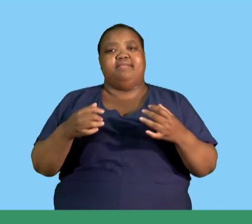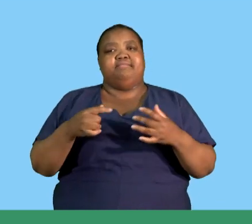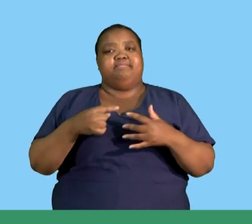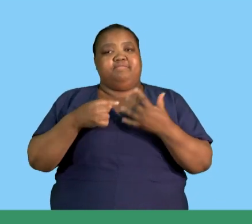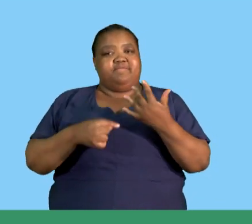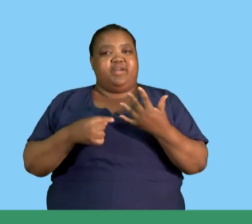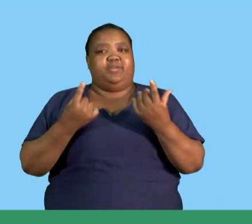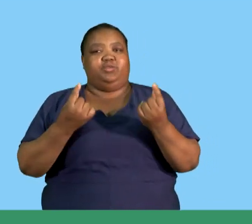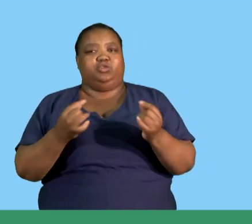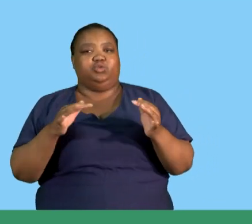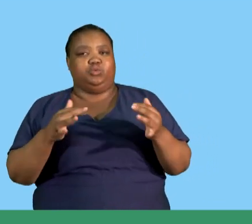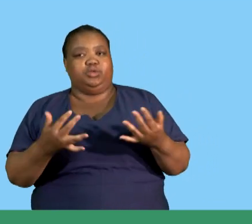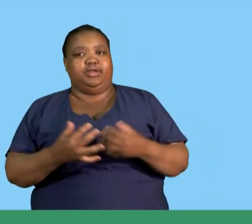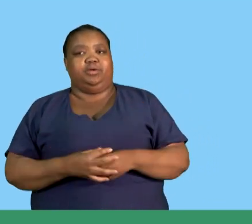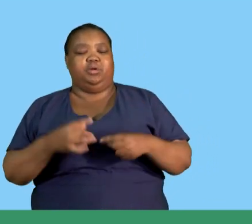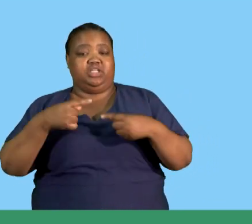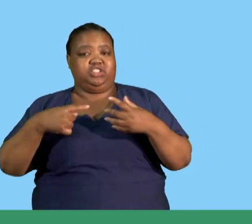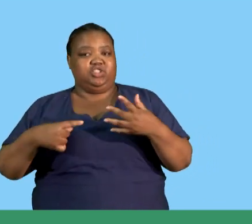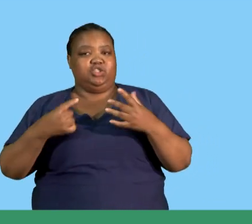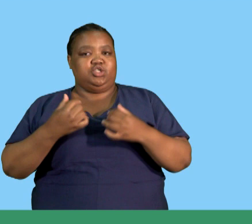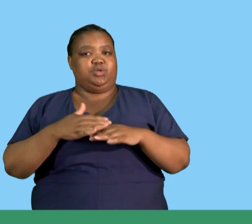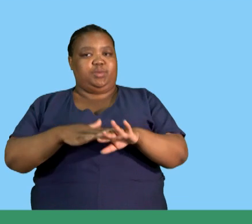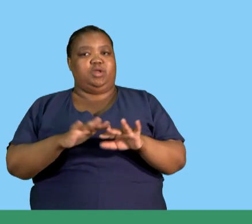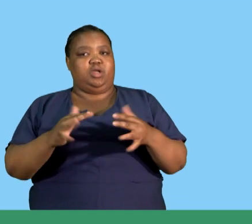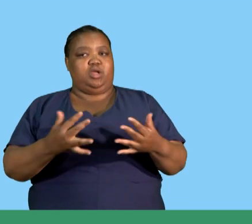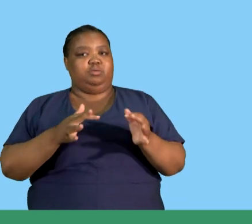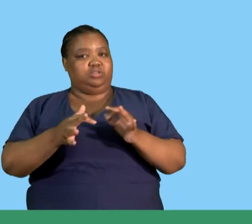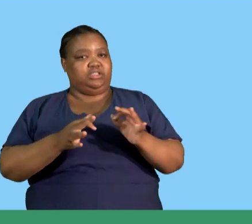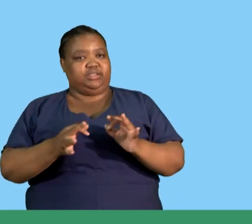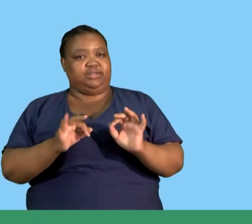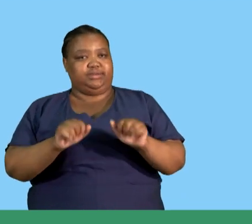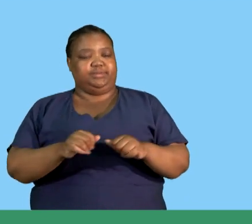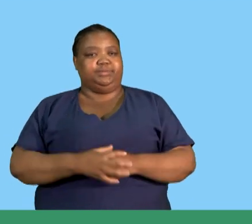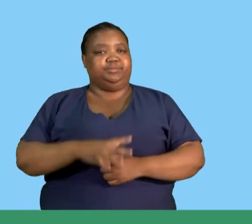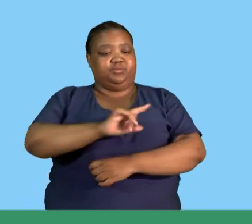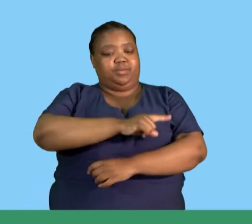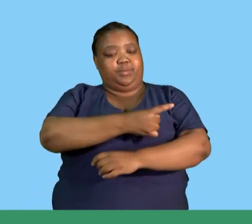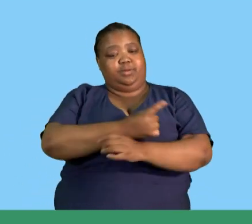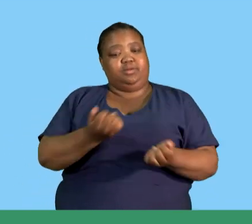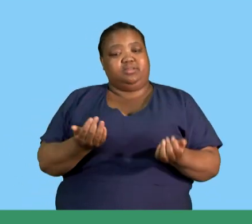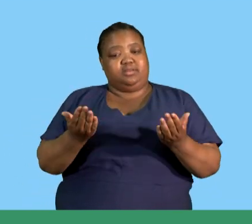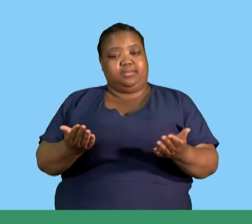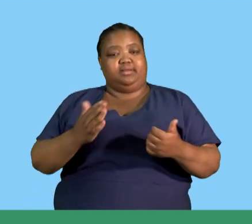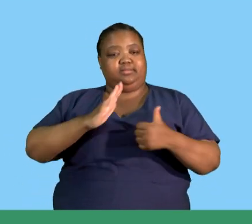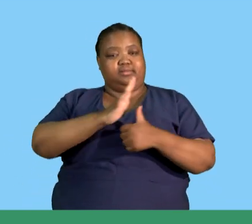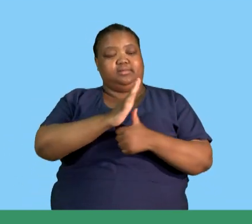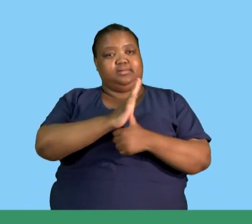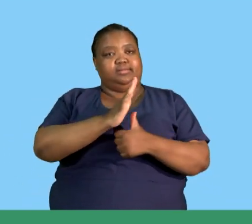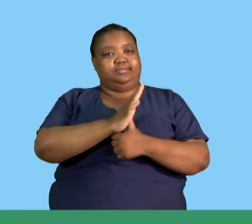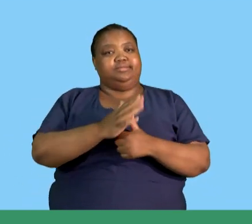definitions of the forces. All right, we're going to start with the power of suppliers as the